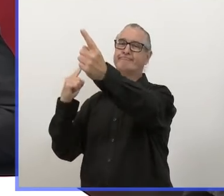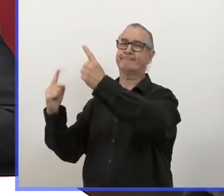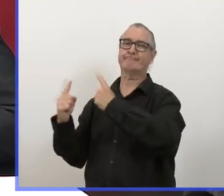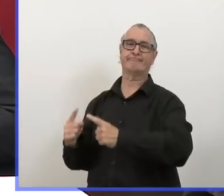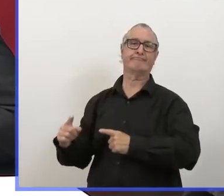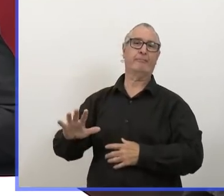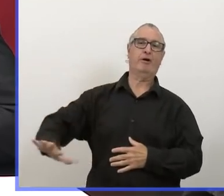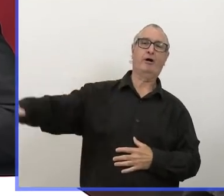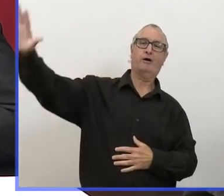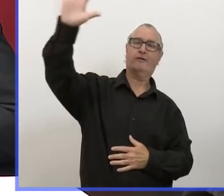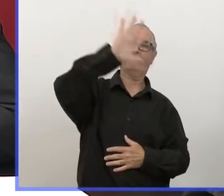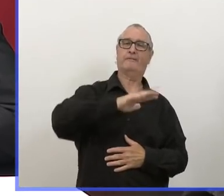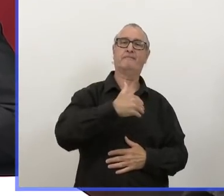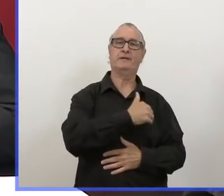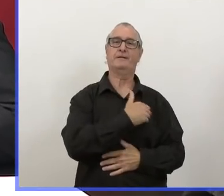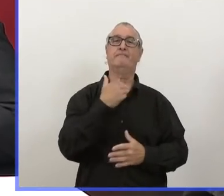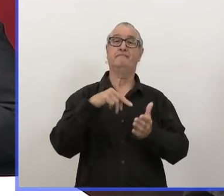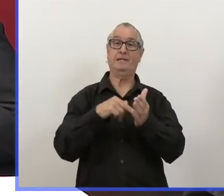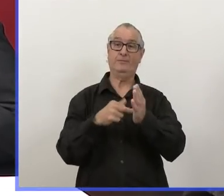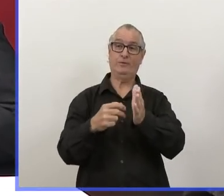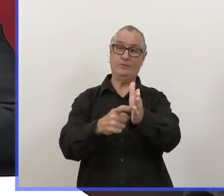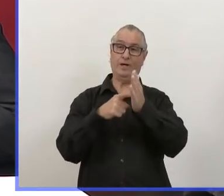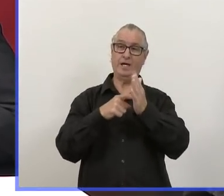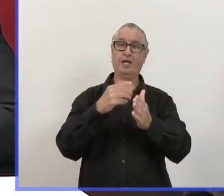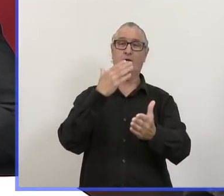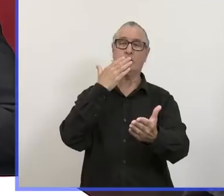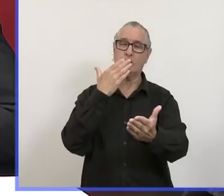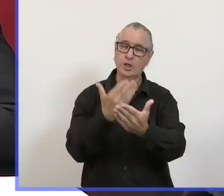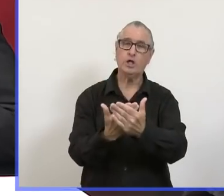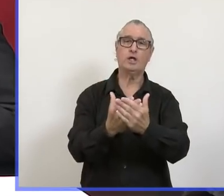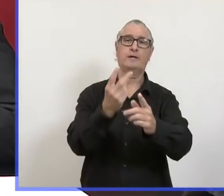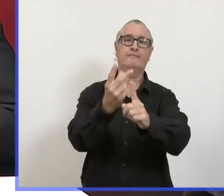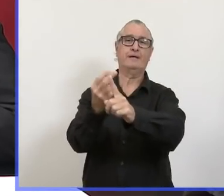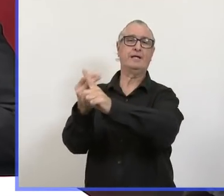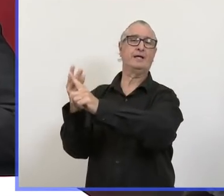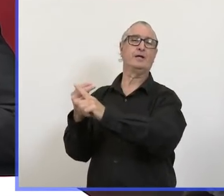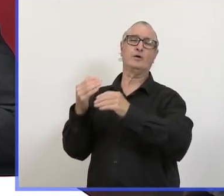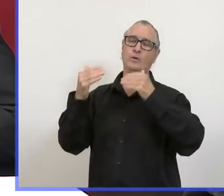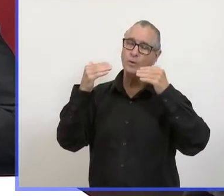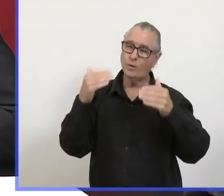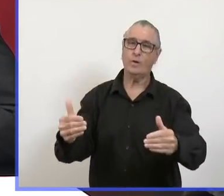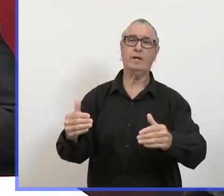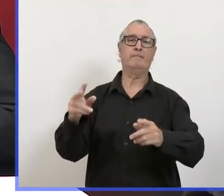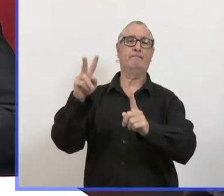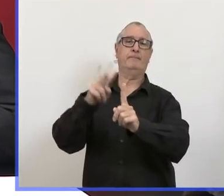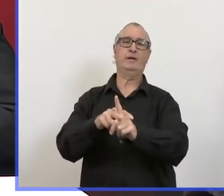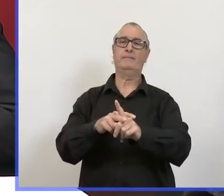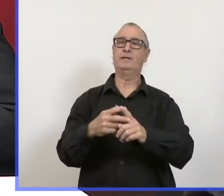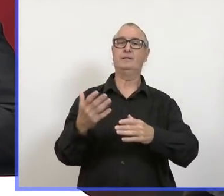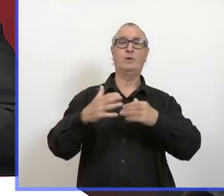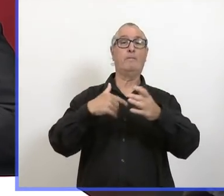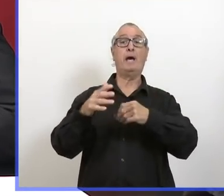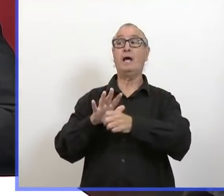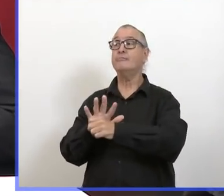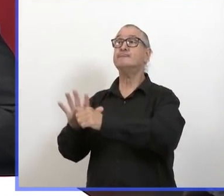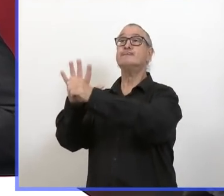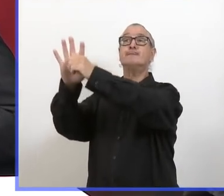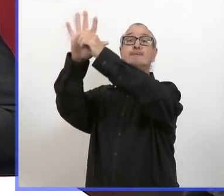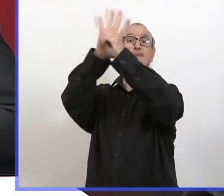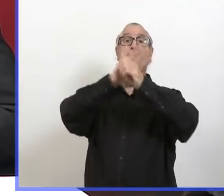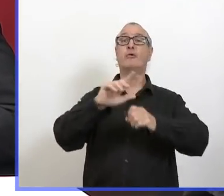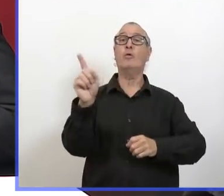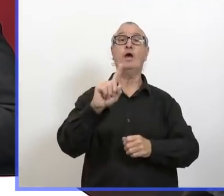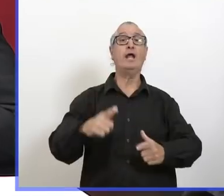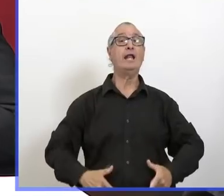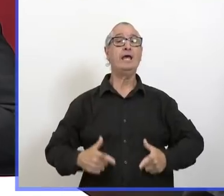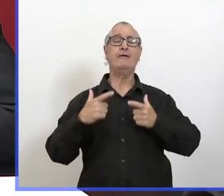uptake from everyone in Manitoba, regardless of where you live. That's really important.